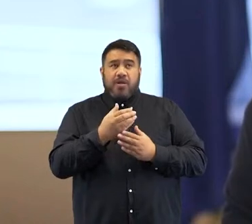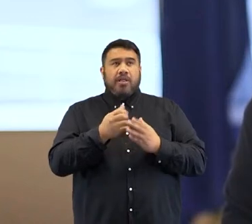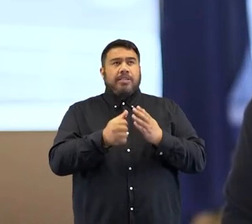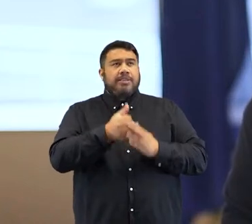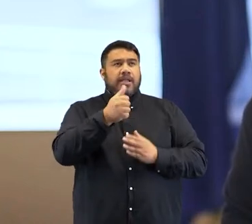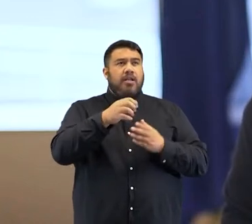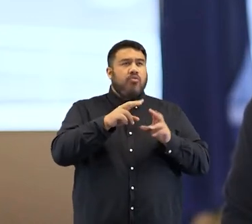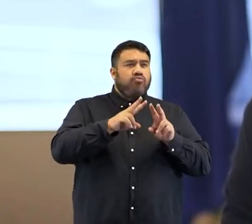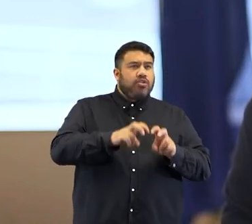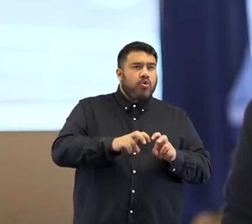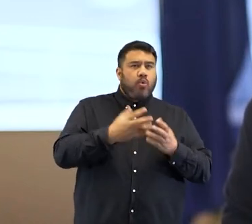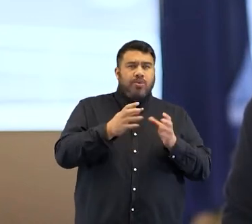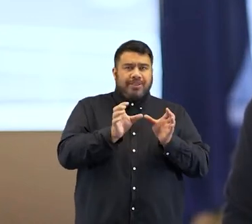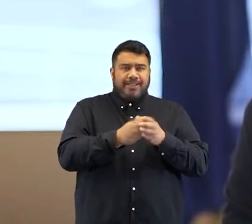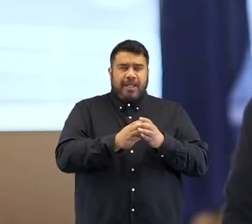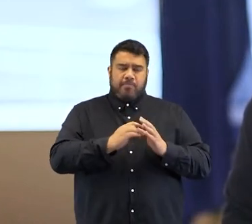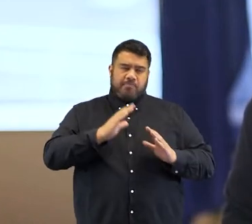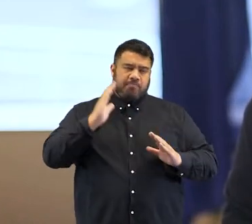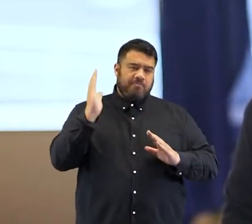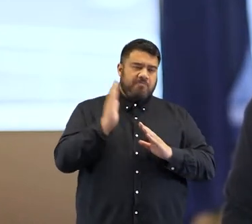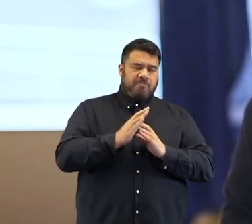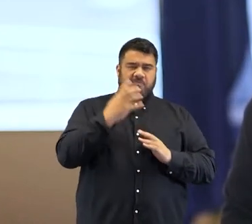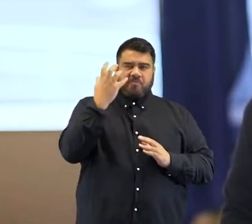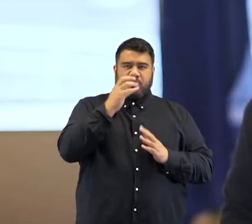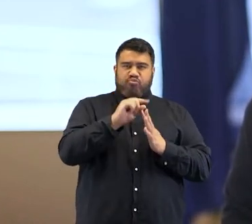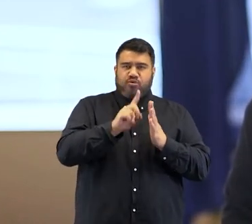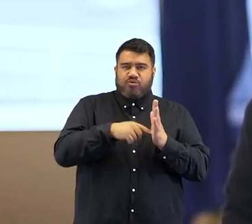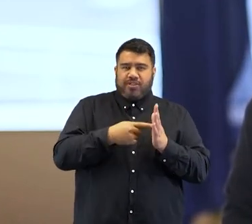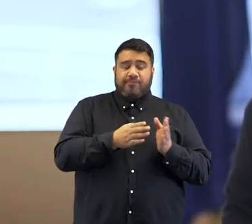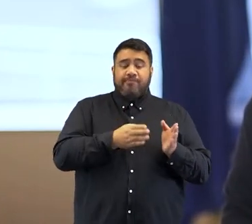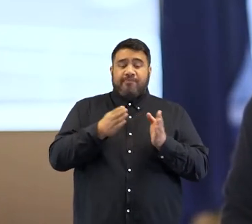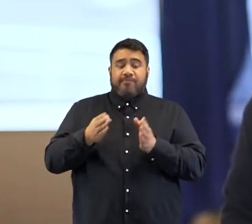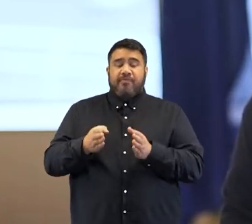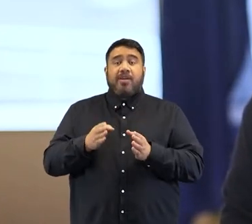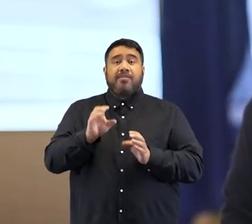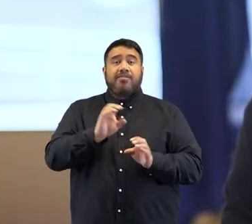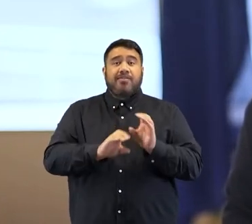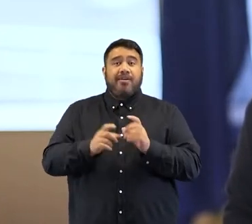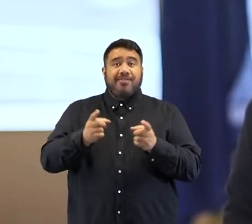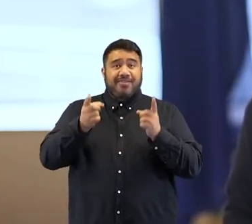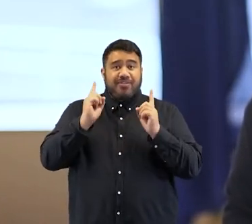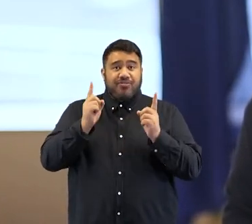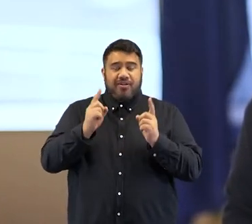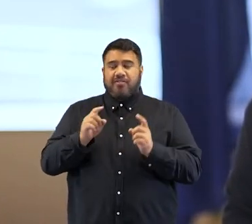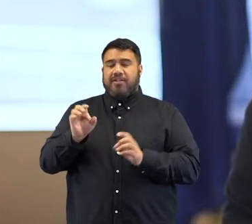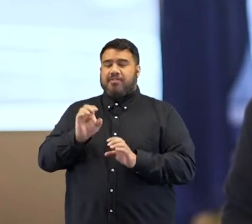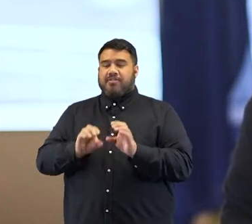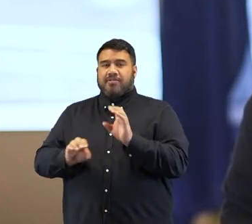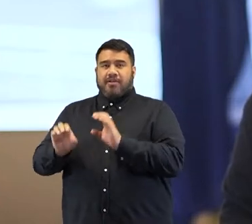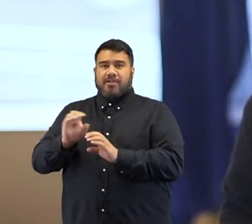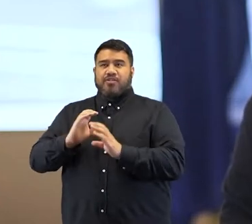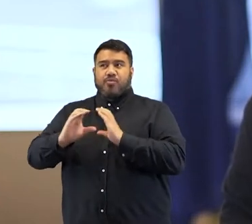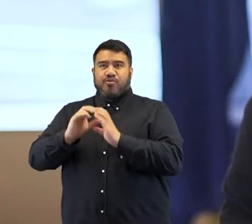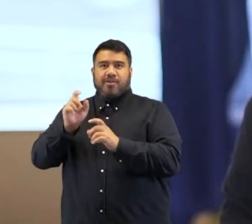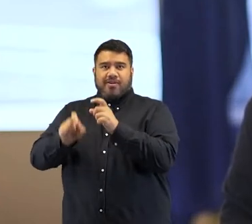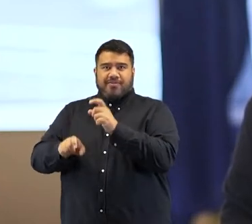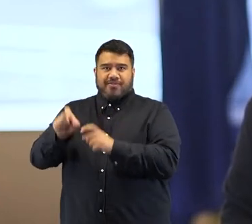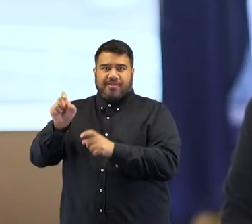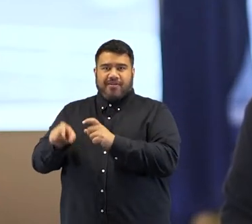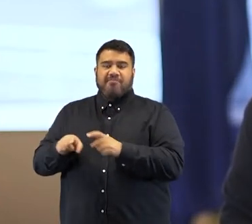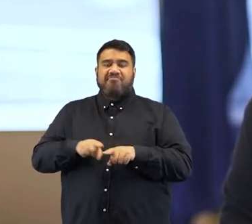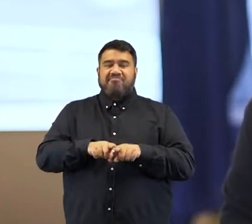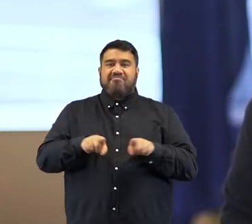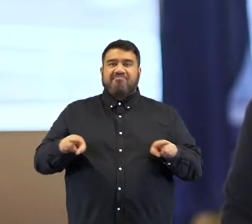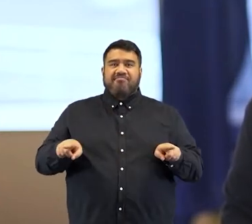team leading a cutting-edge science programme, science teachers and science communicators. Science